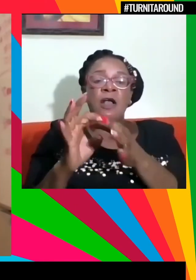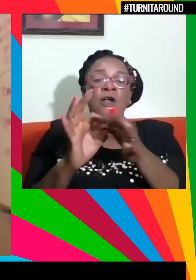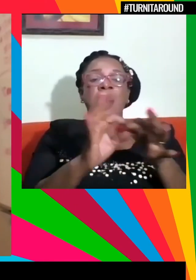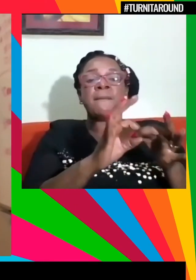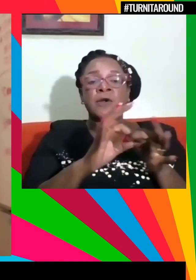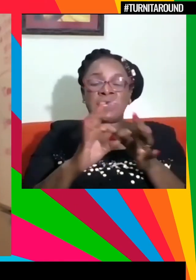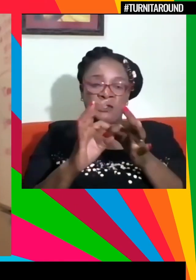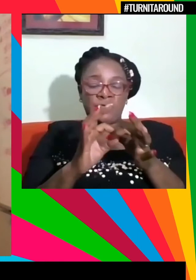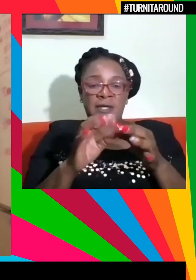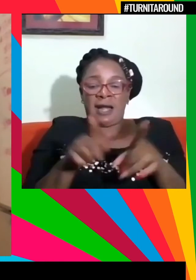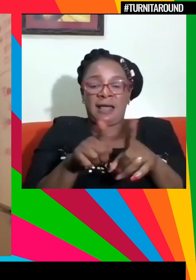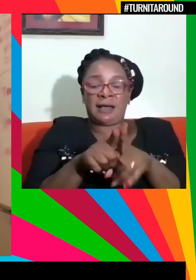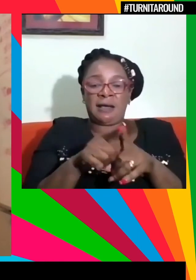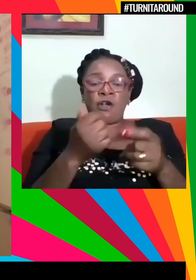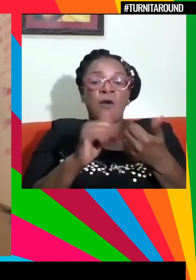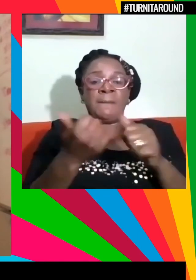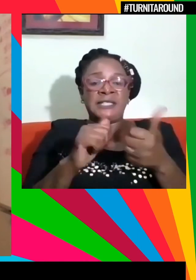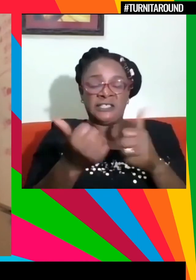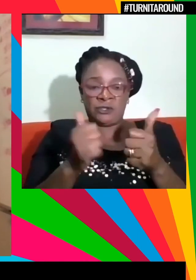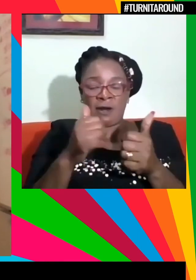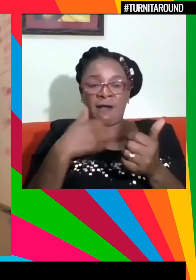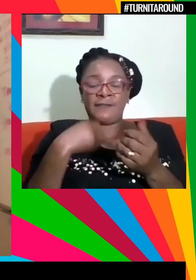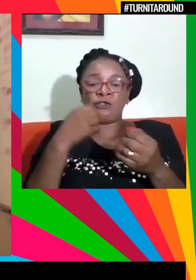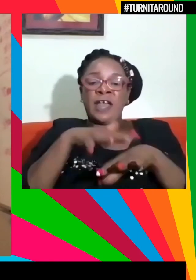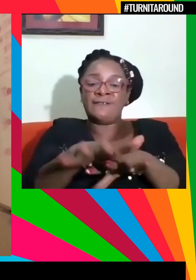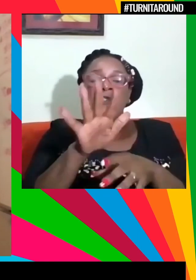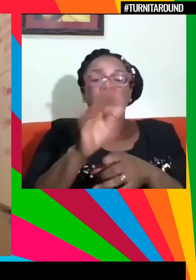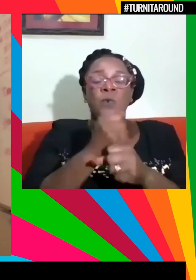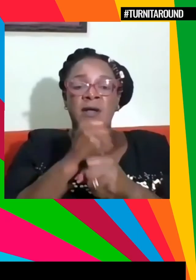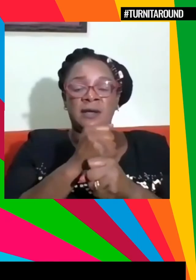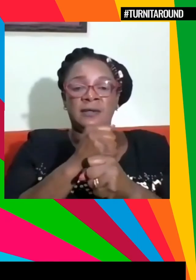like competition, you know, really influence your work in this space?